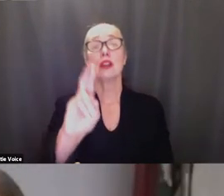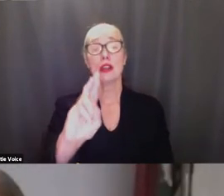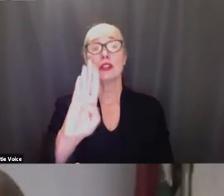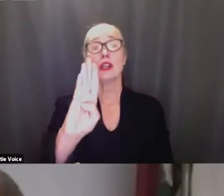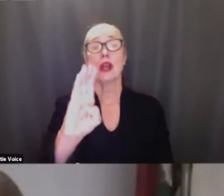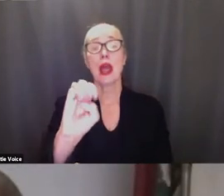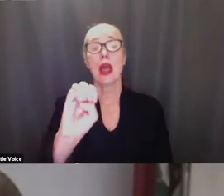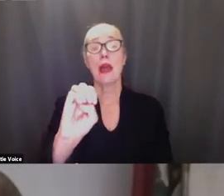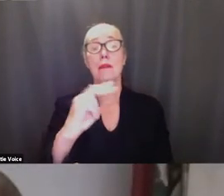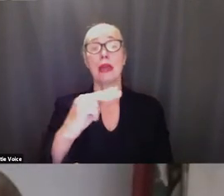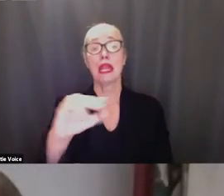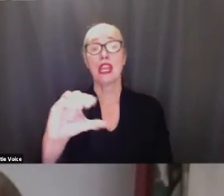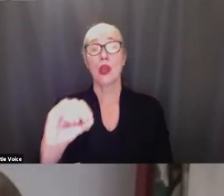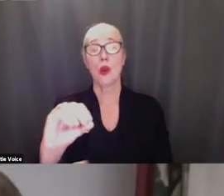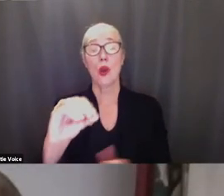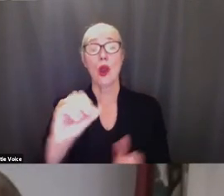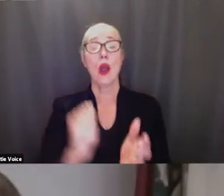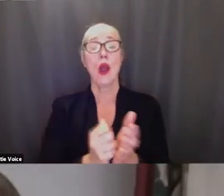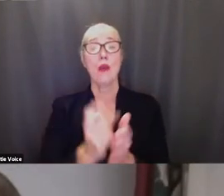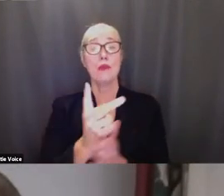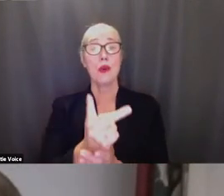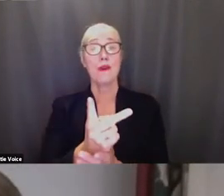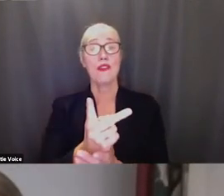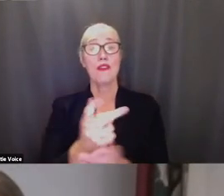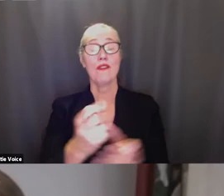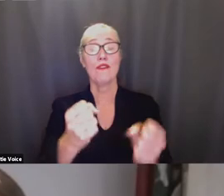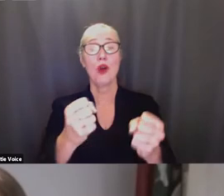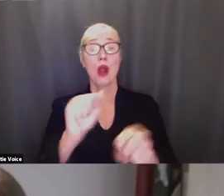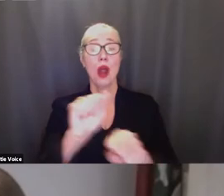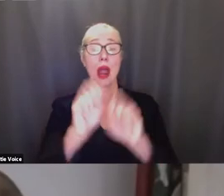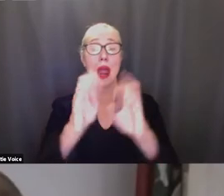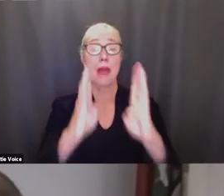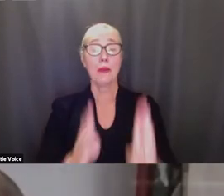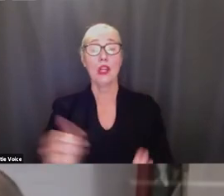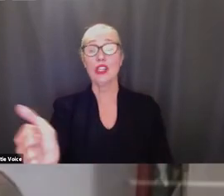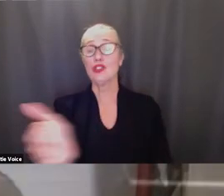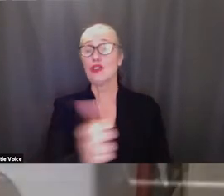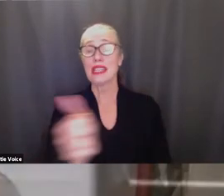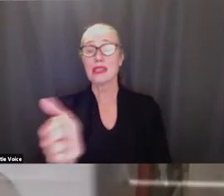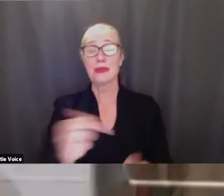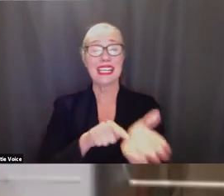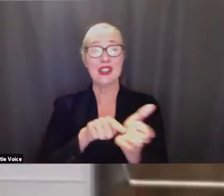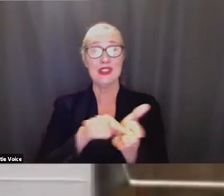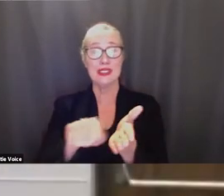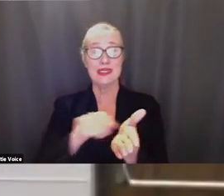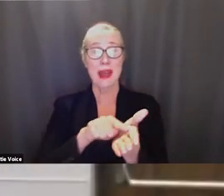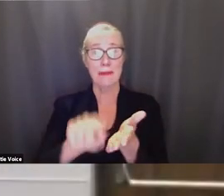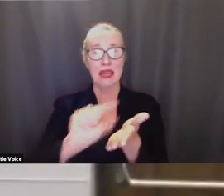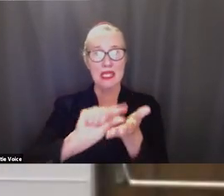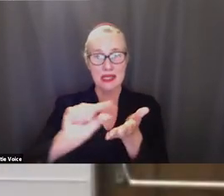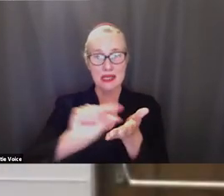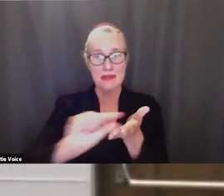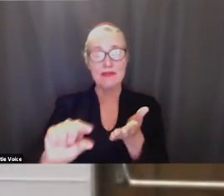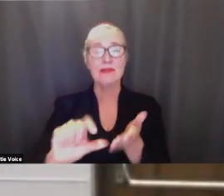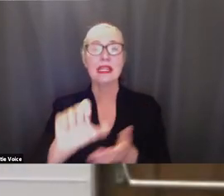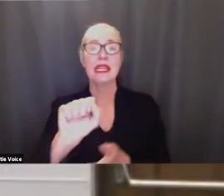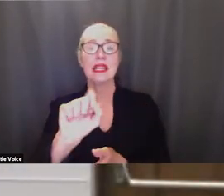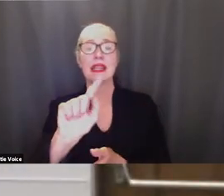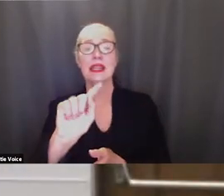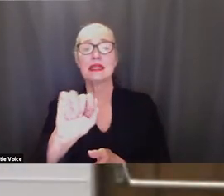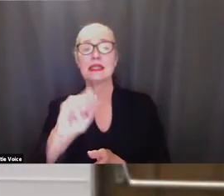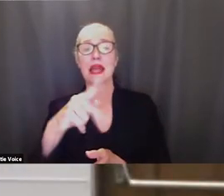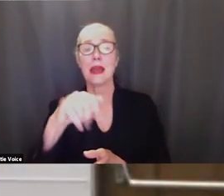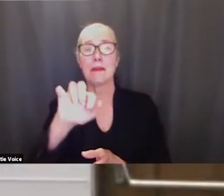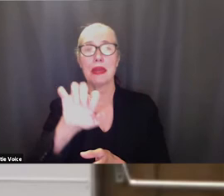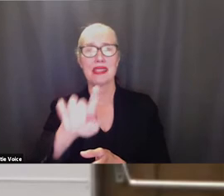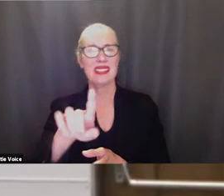approval of the employee transportation stipend that's correct so we're bringing forward this proposal to uh provide